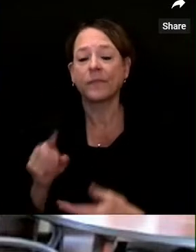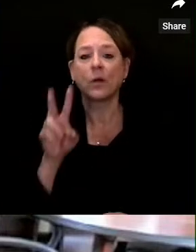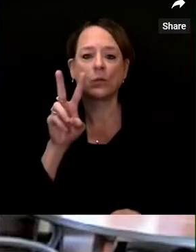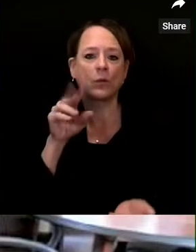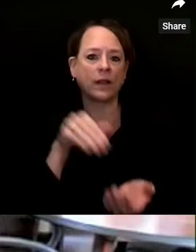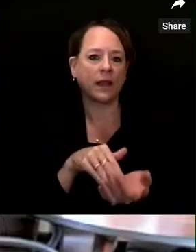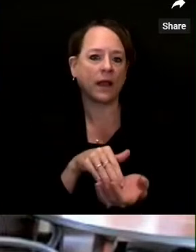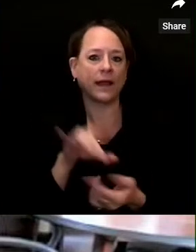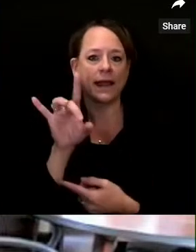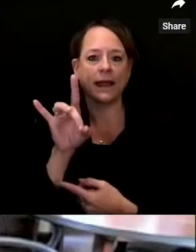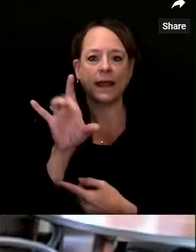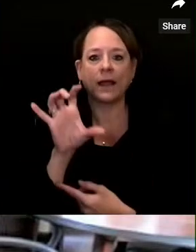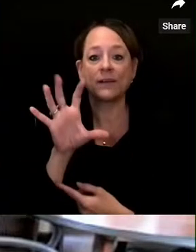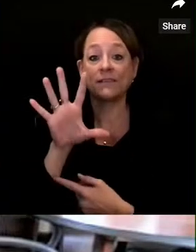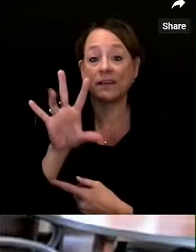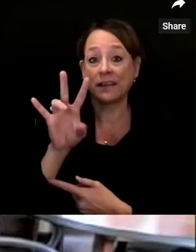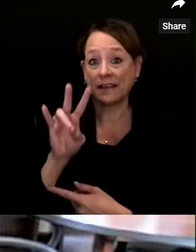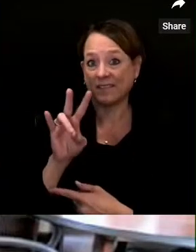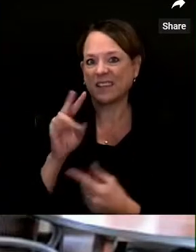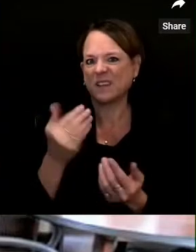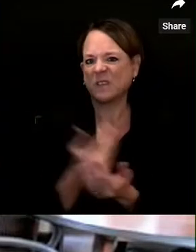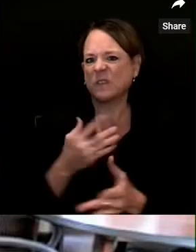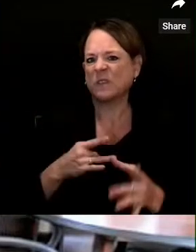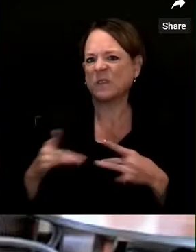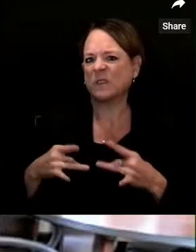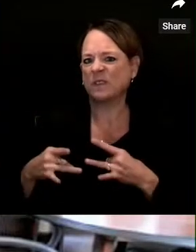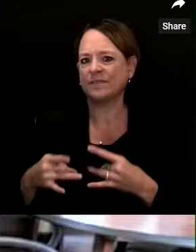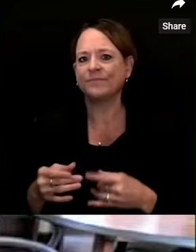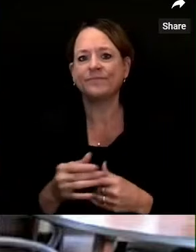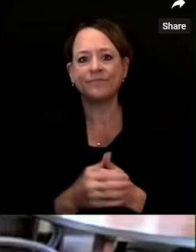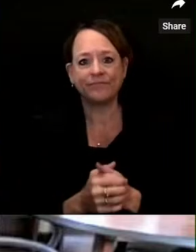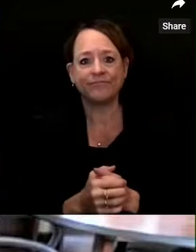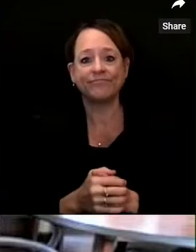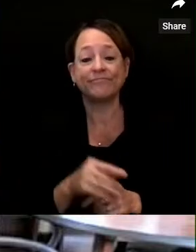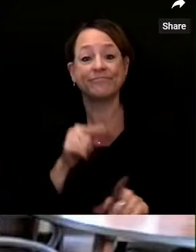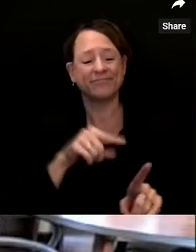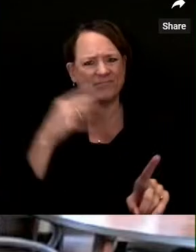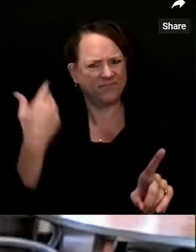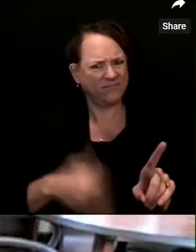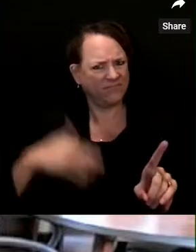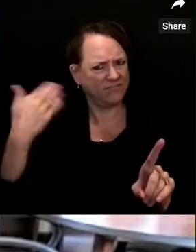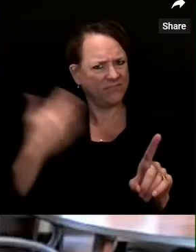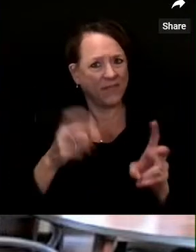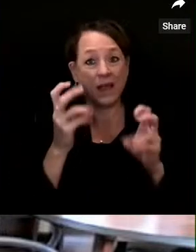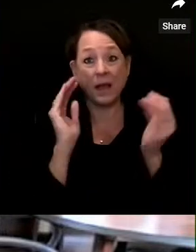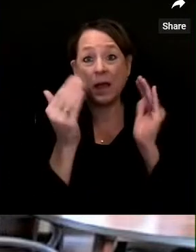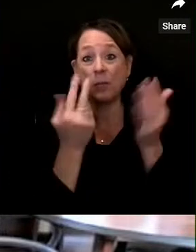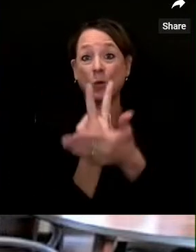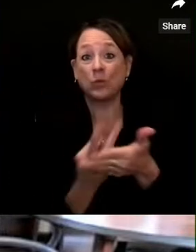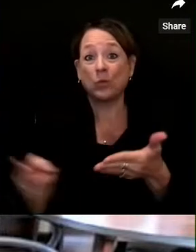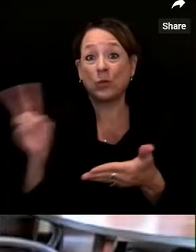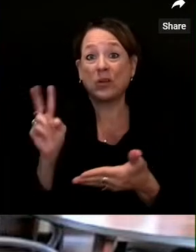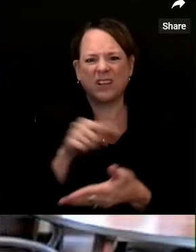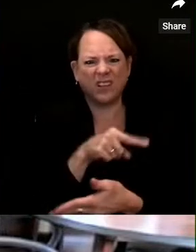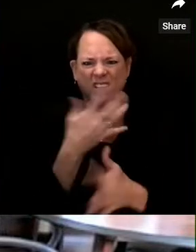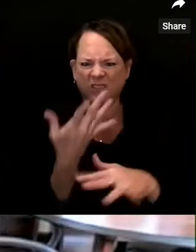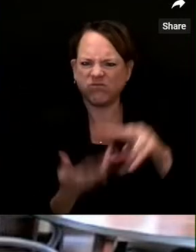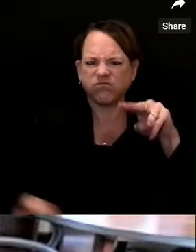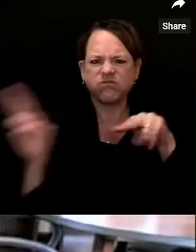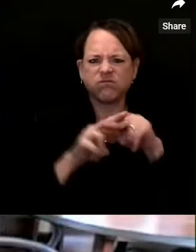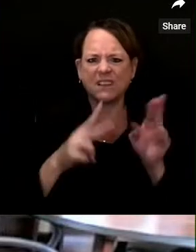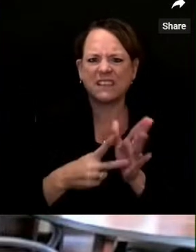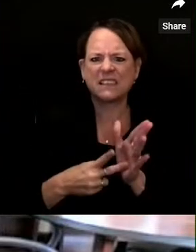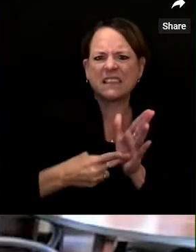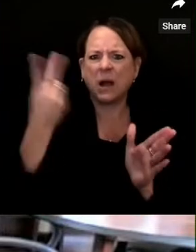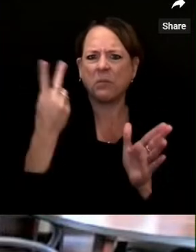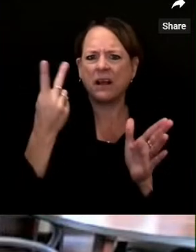2,857, and that's nearly double where we were 2 weeks ago. And it's 123% higher than where we were